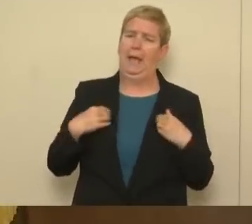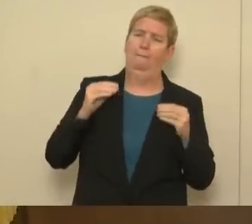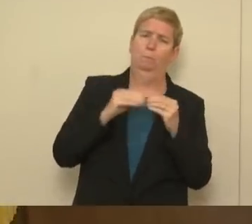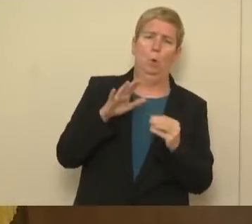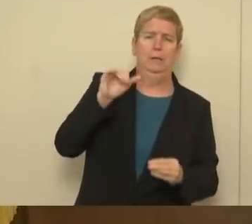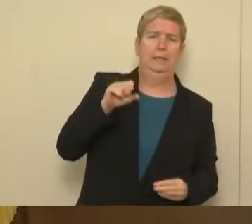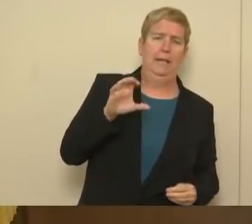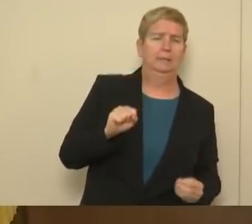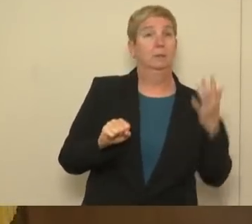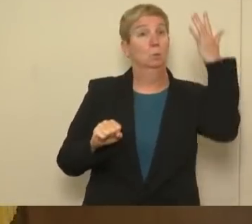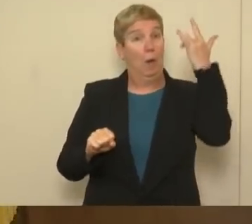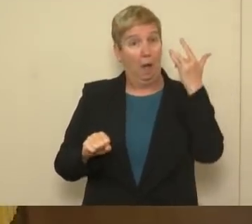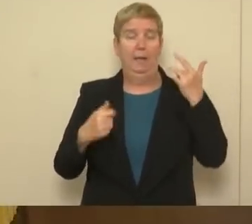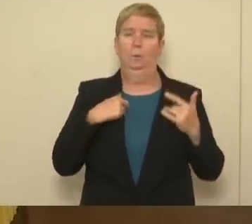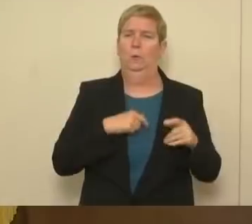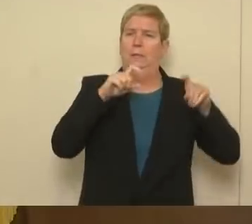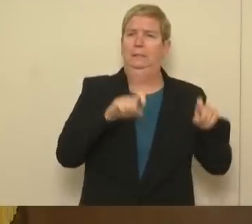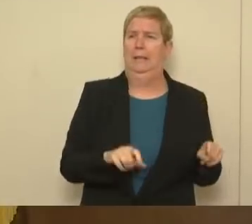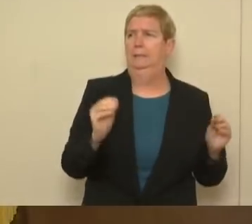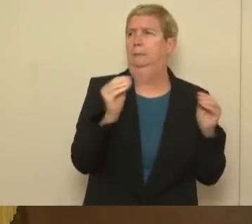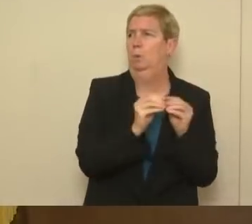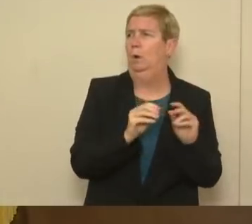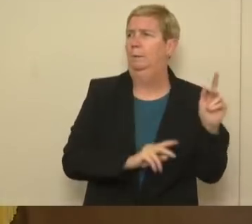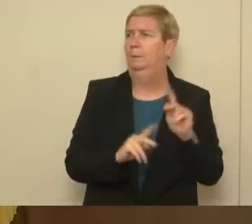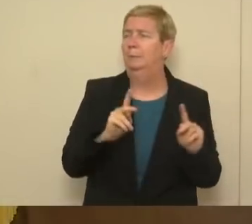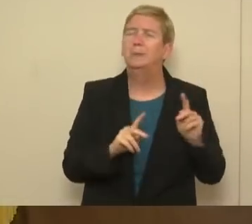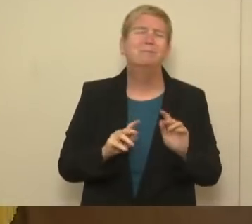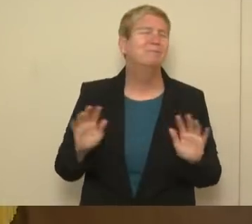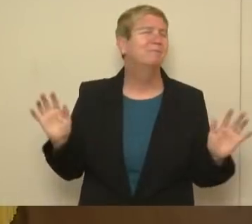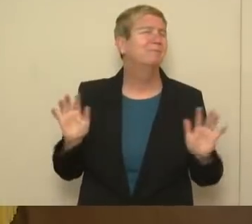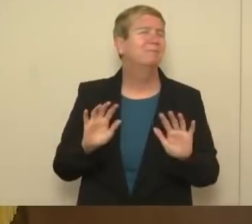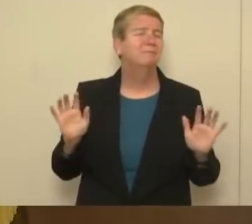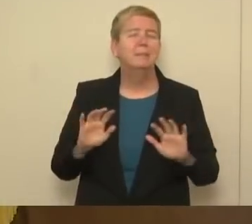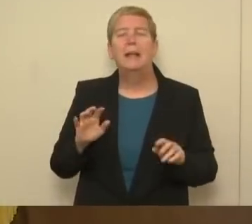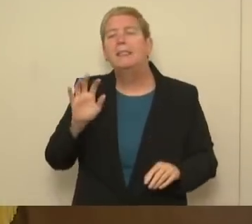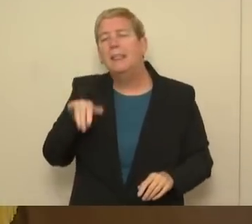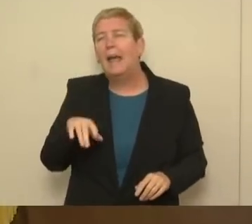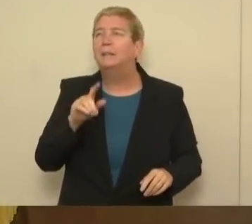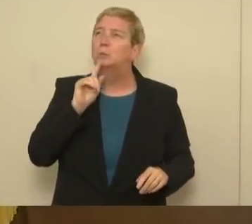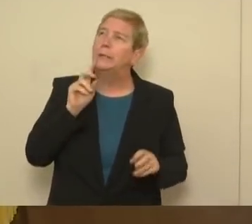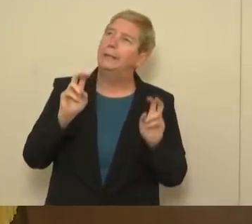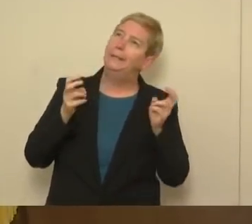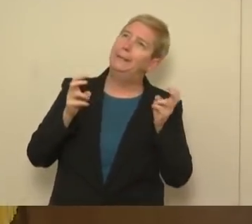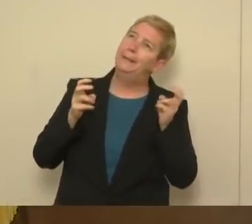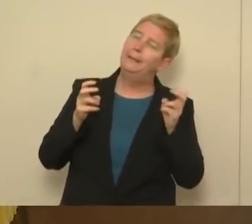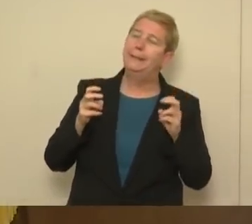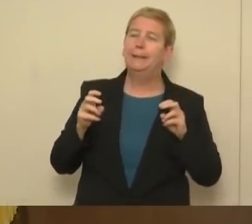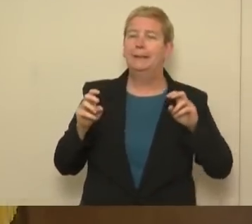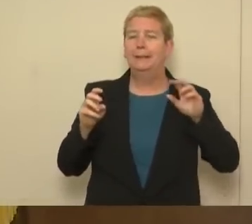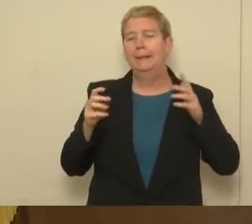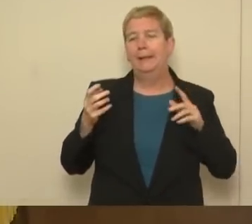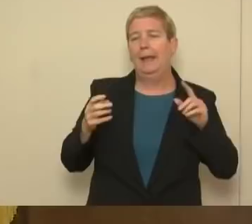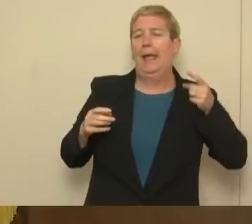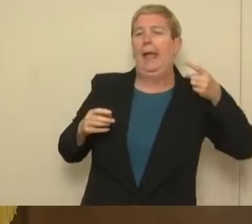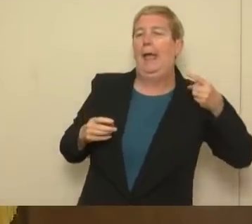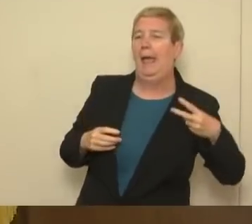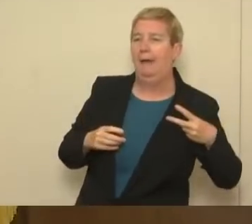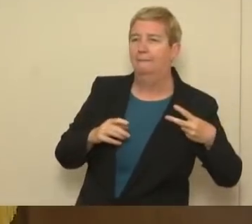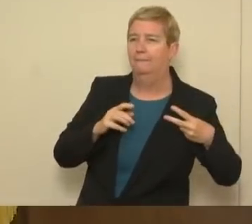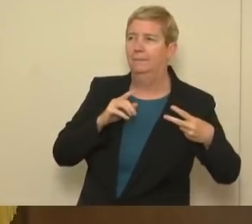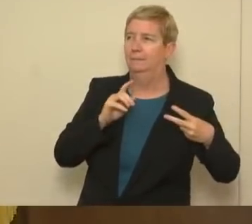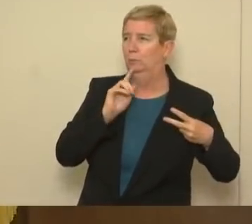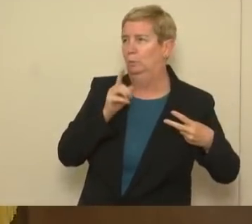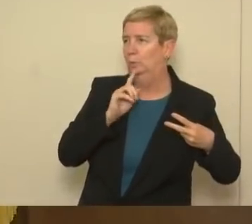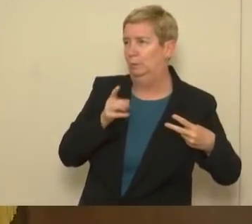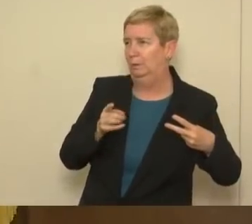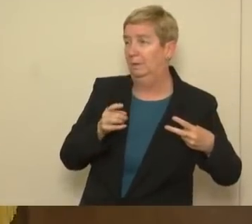we're testing more, that is one of those half-truths. You're seeing states that are having